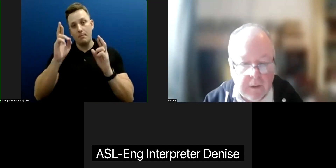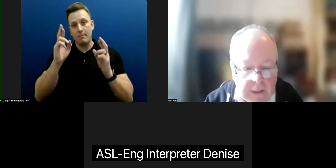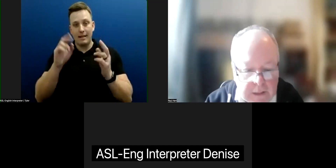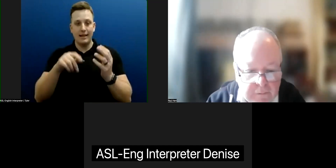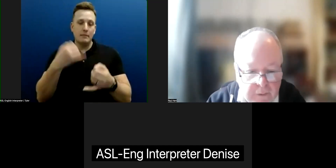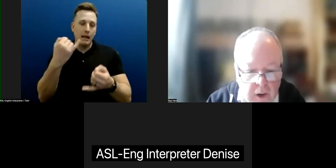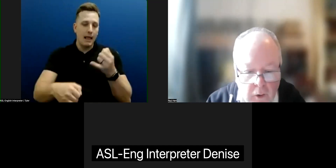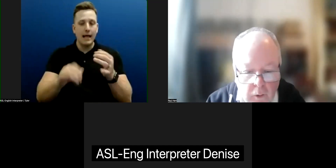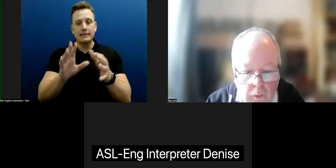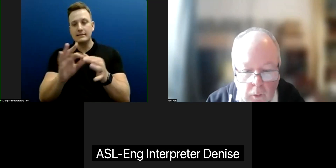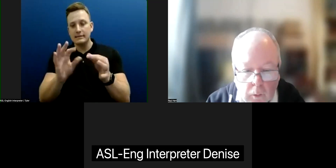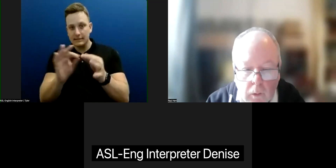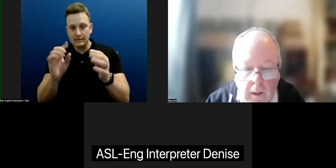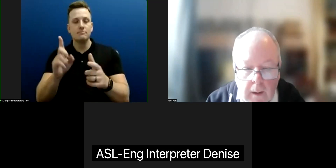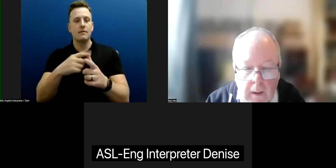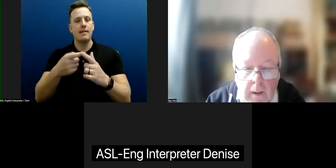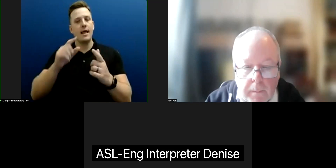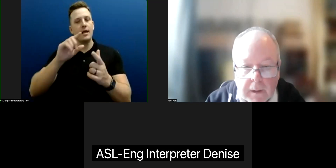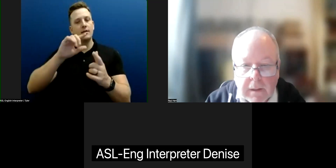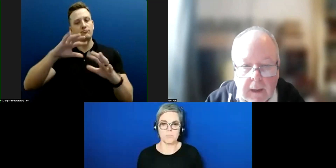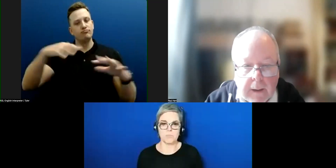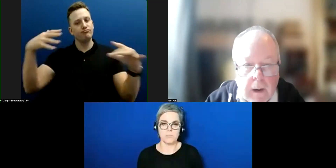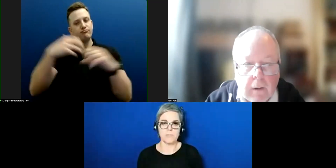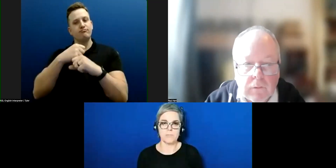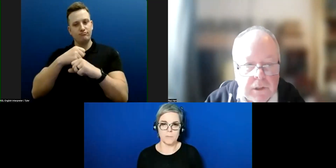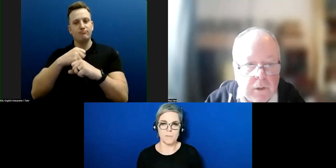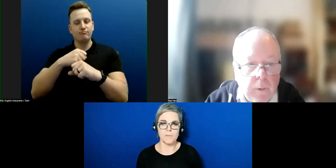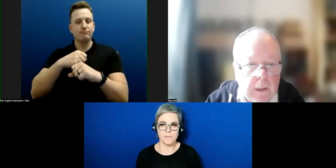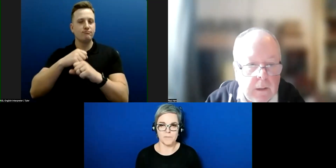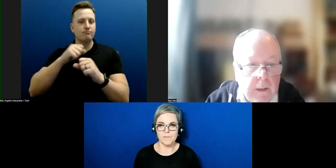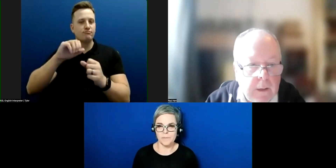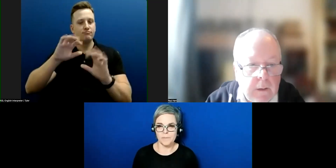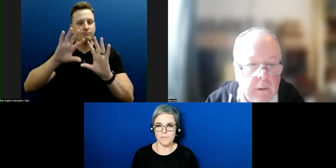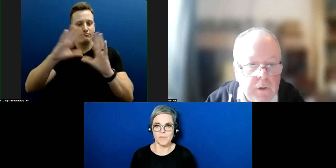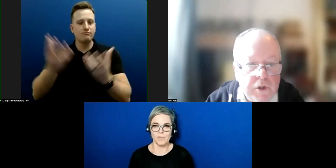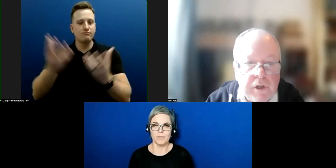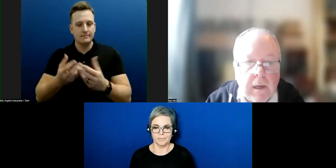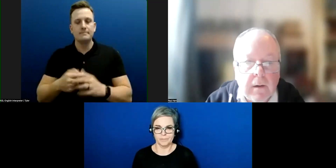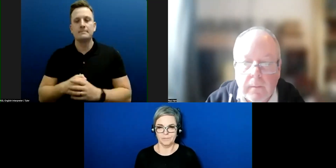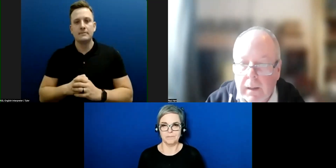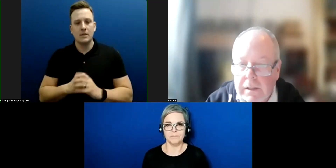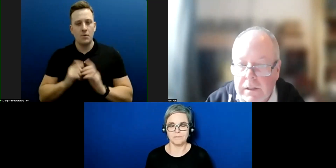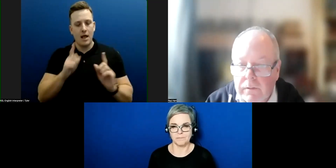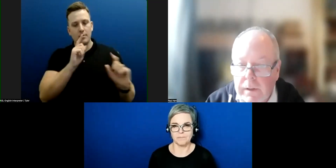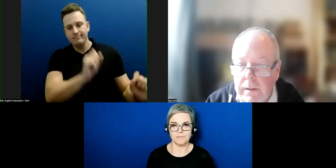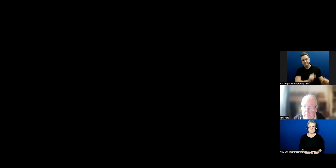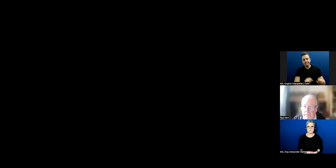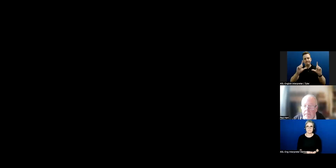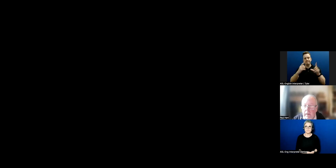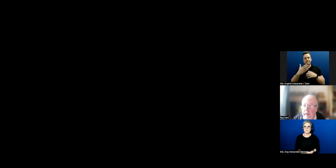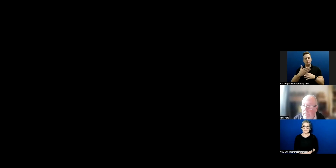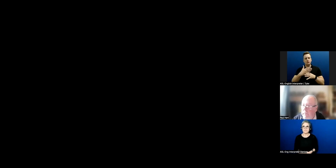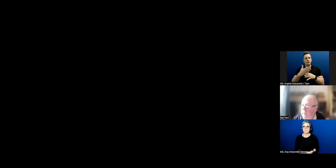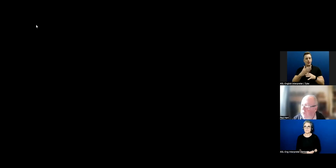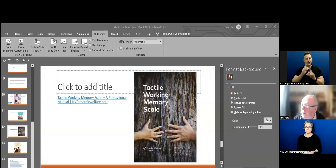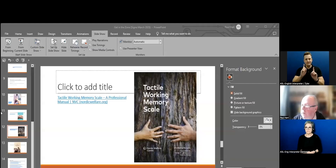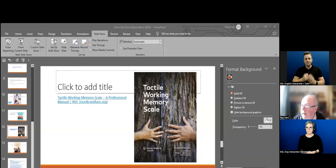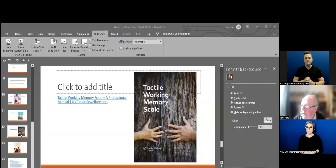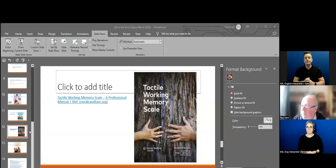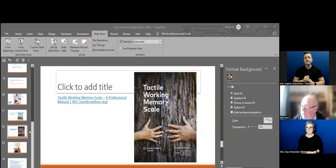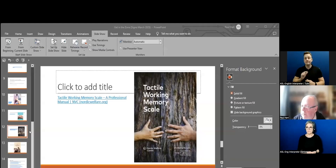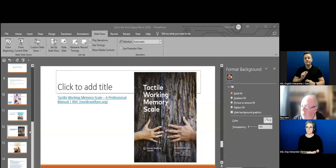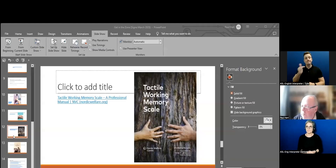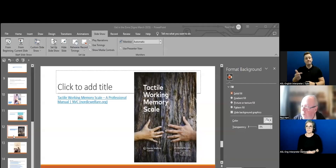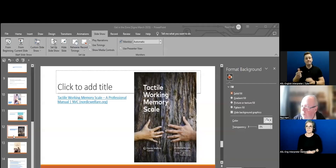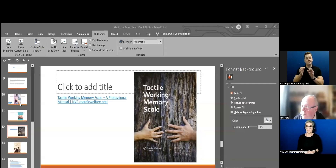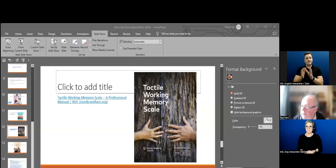of cohesive whole. But I'll just quickly share my screen so I can go back